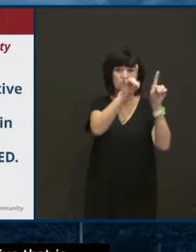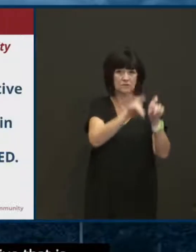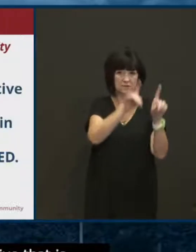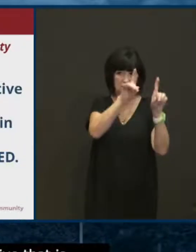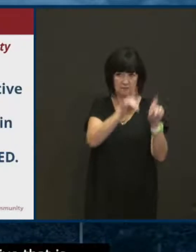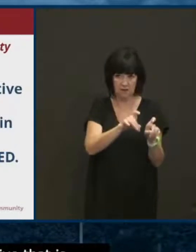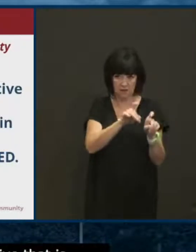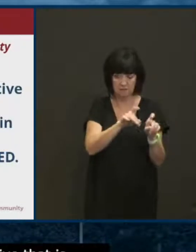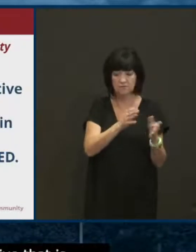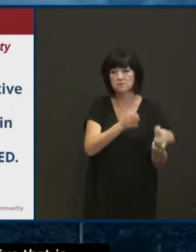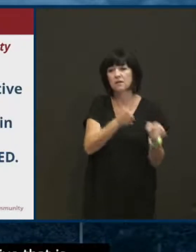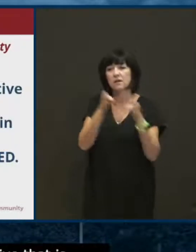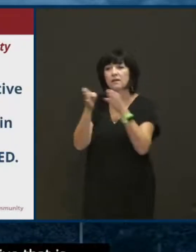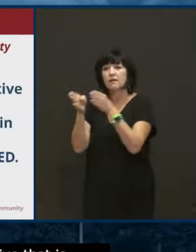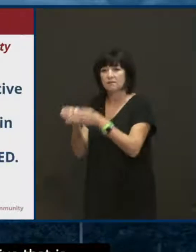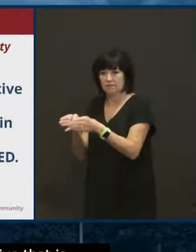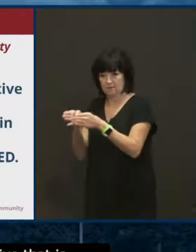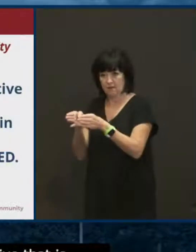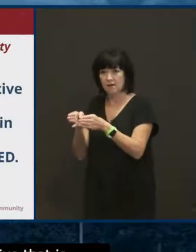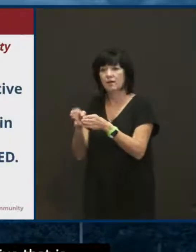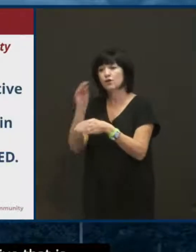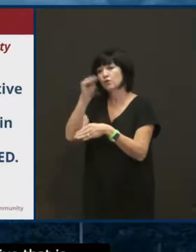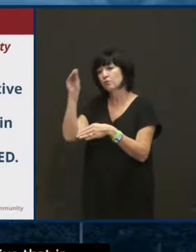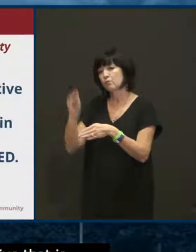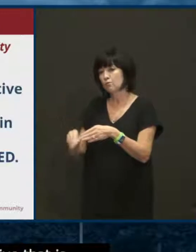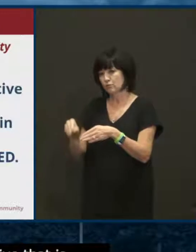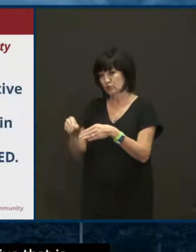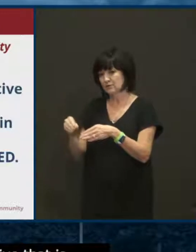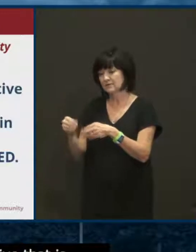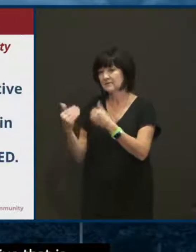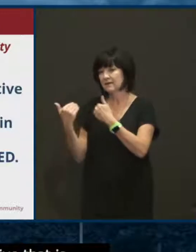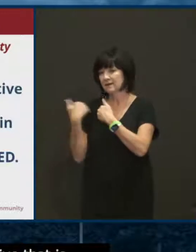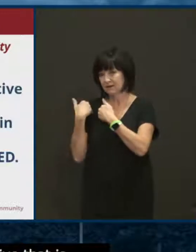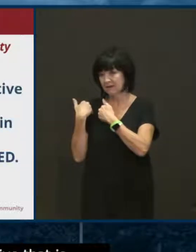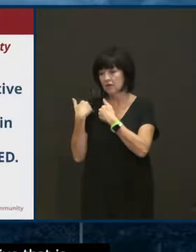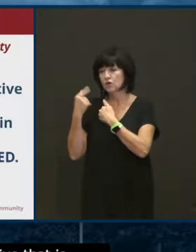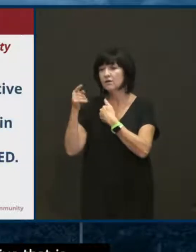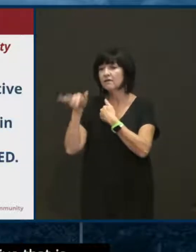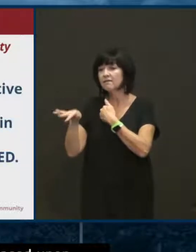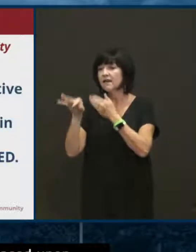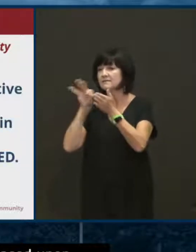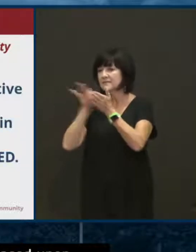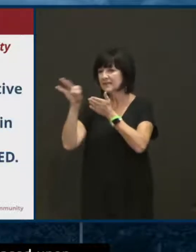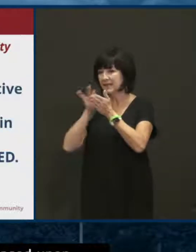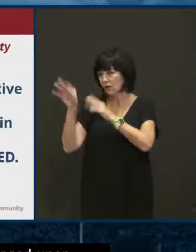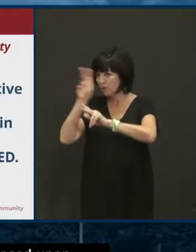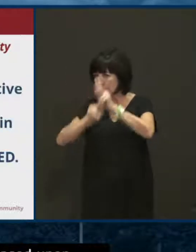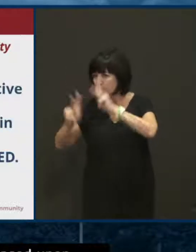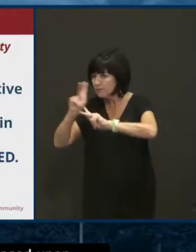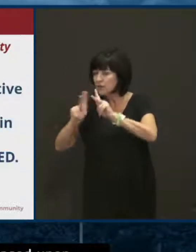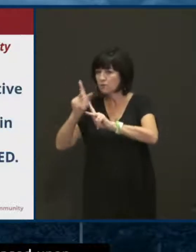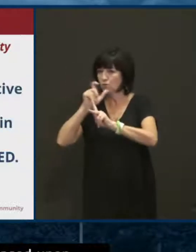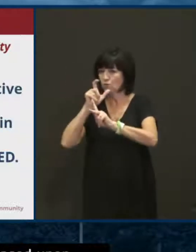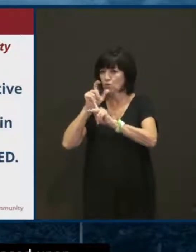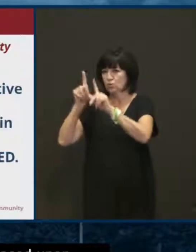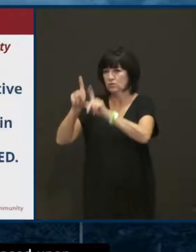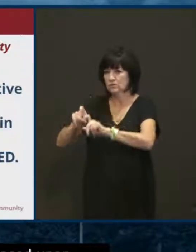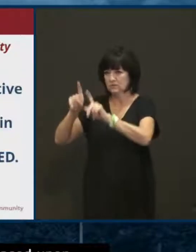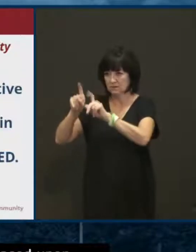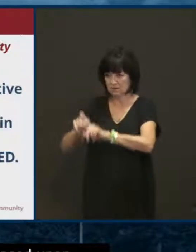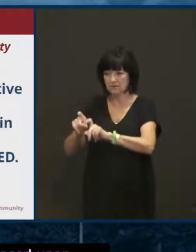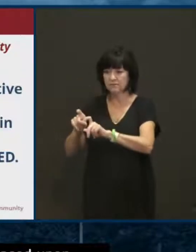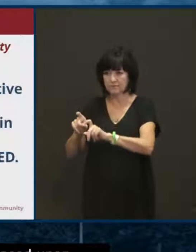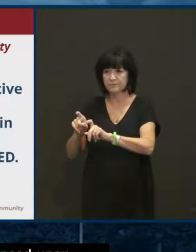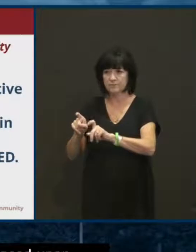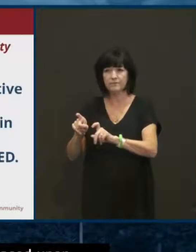also toggle over to percent positive for people tested. As we talked about last week, they both measure